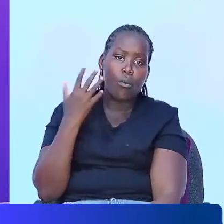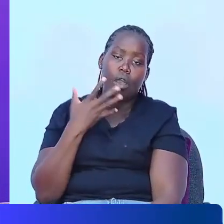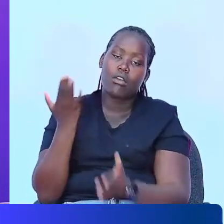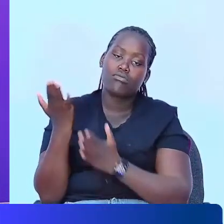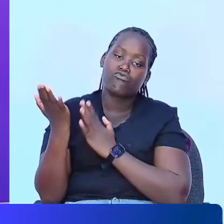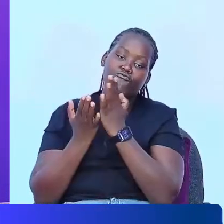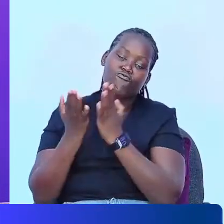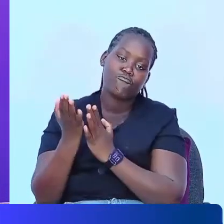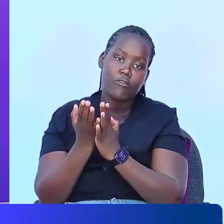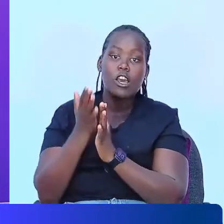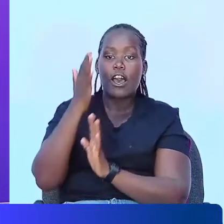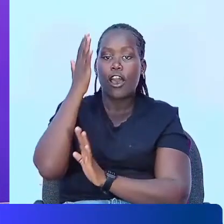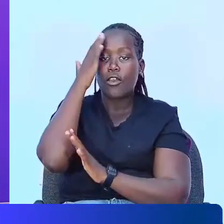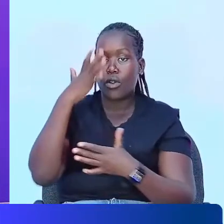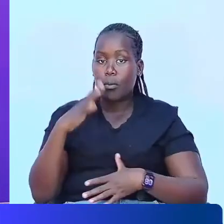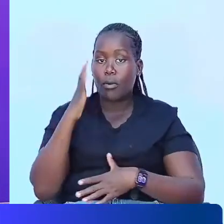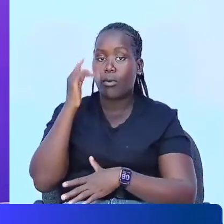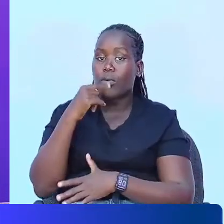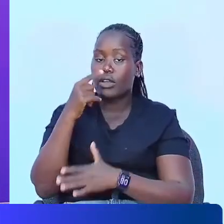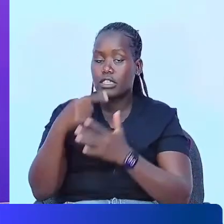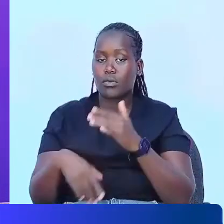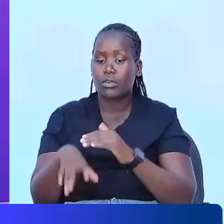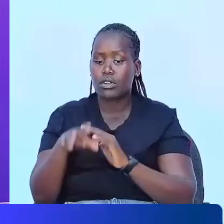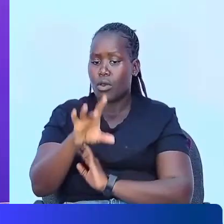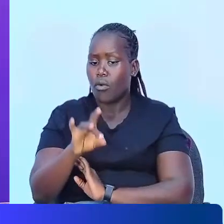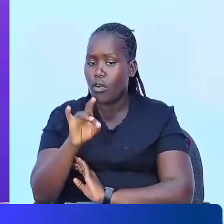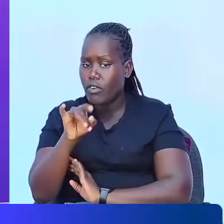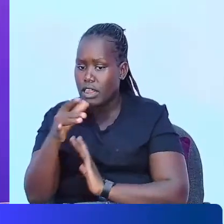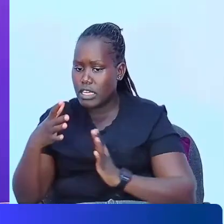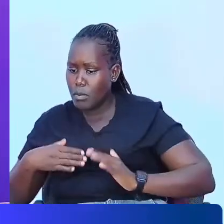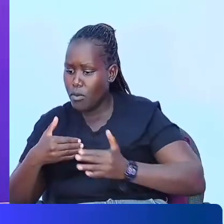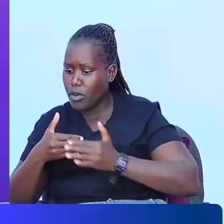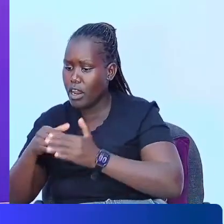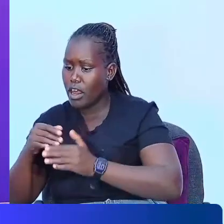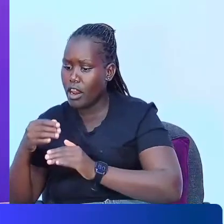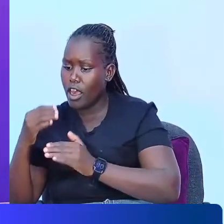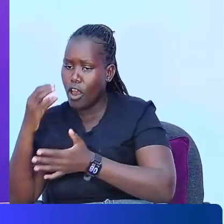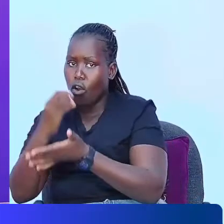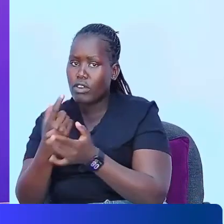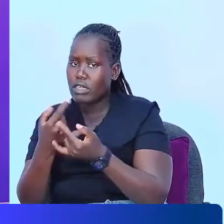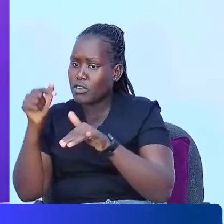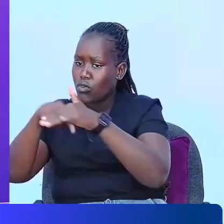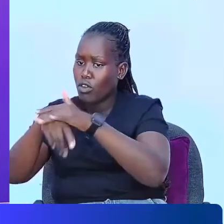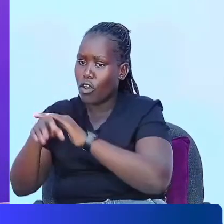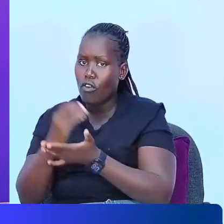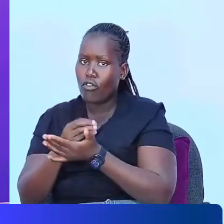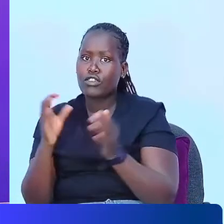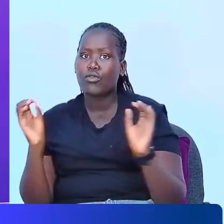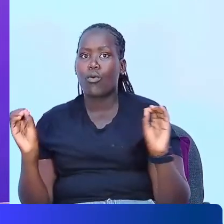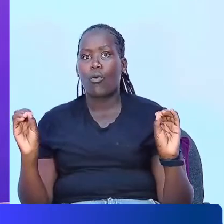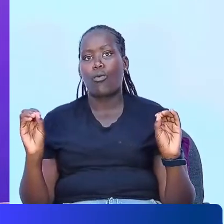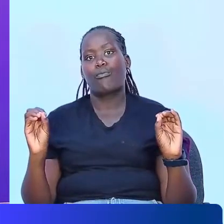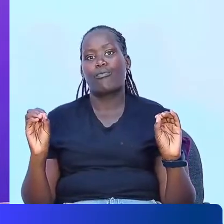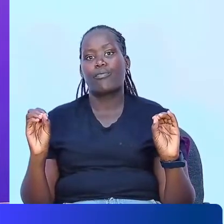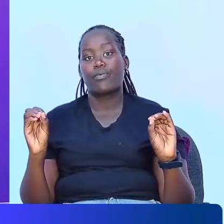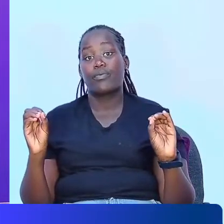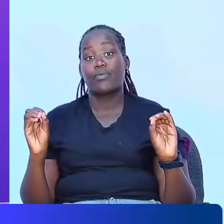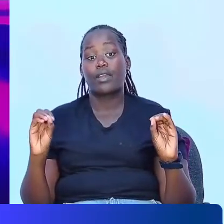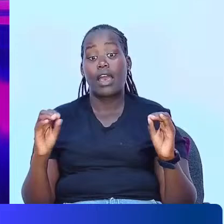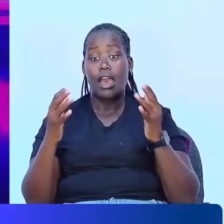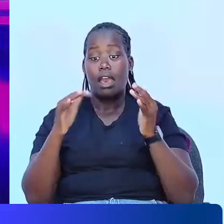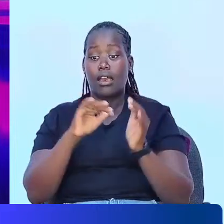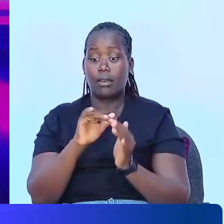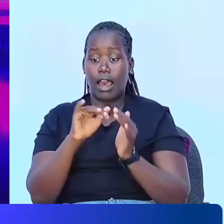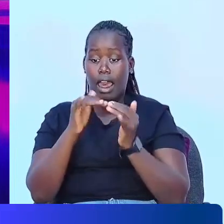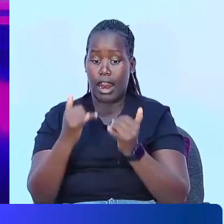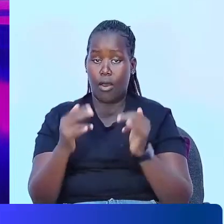And people will say, oh, we found these guys near your office, but you didn't get into the office. So the issue is get into